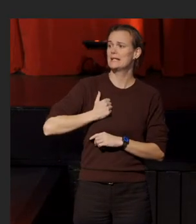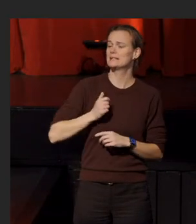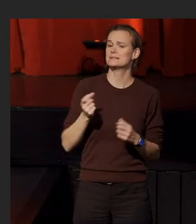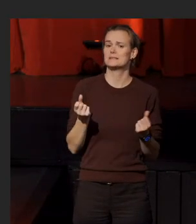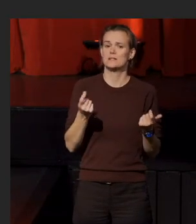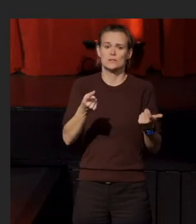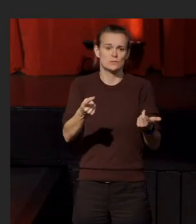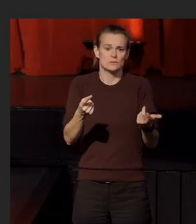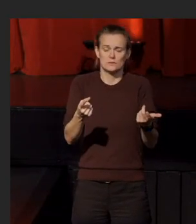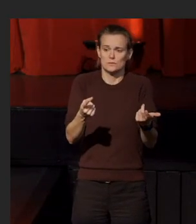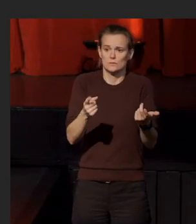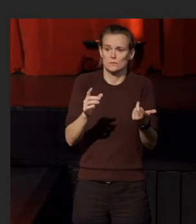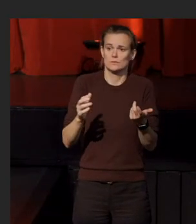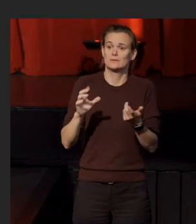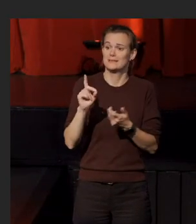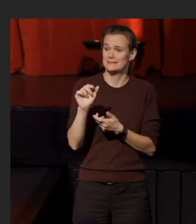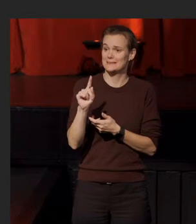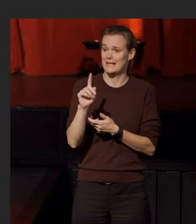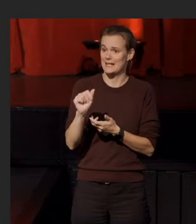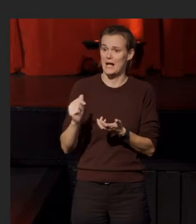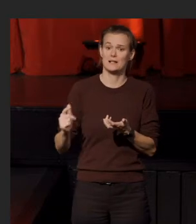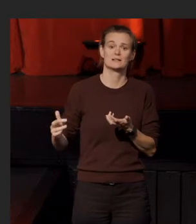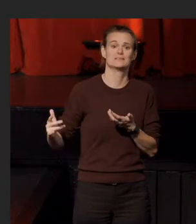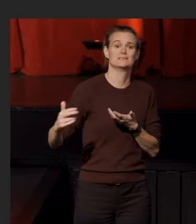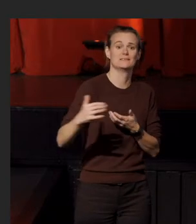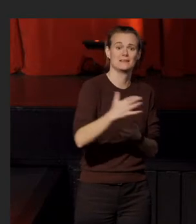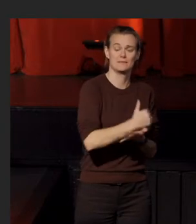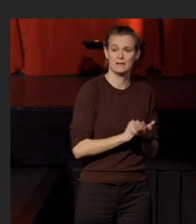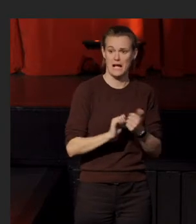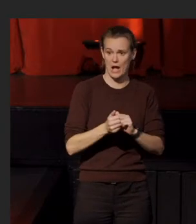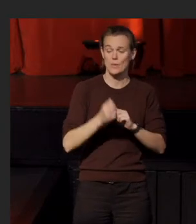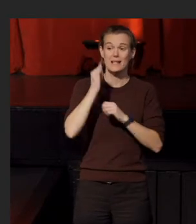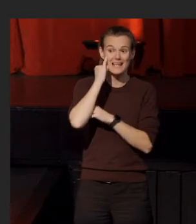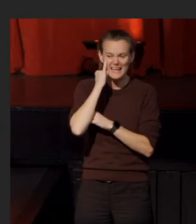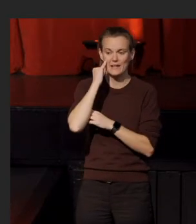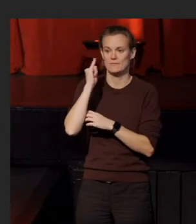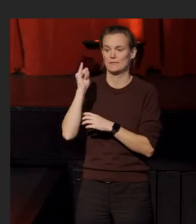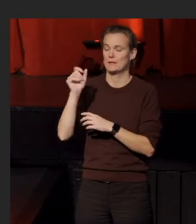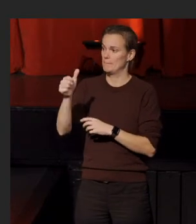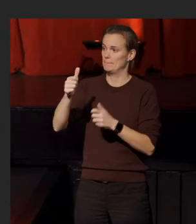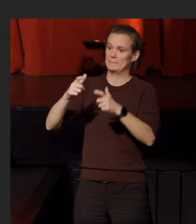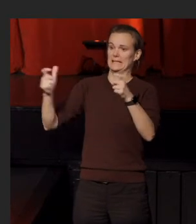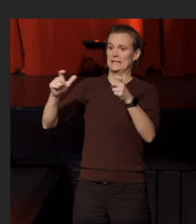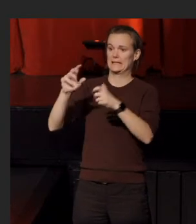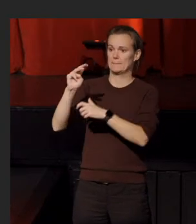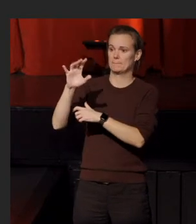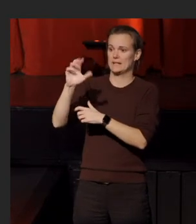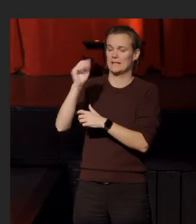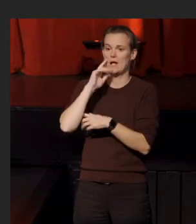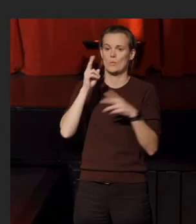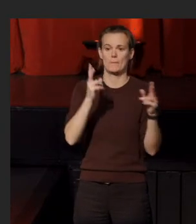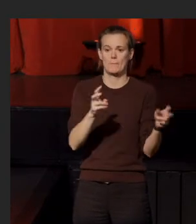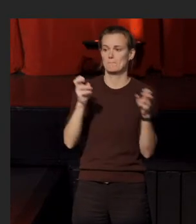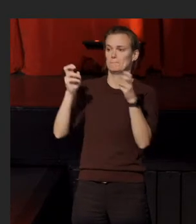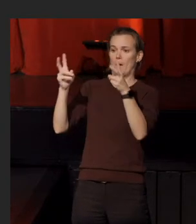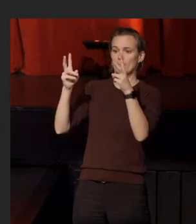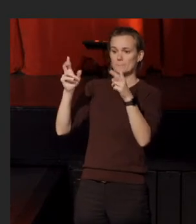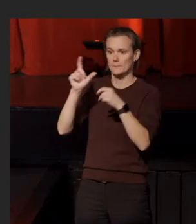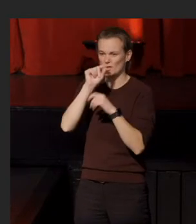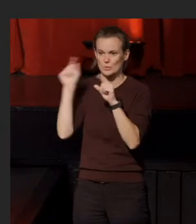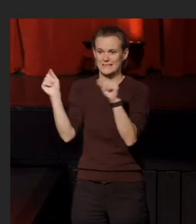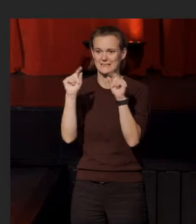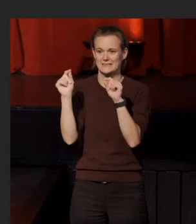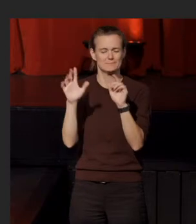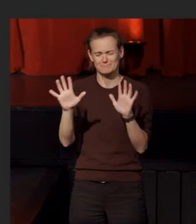use of social media data is dropping tweets in. It's like the least favorite. They really enjoy getting to see like, oh, this proportion